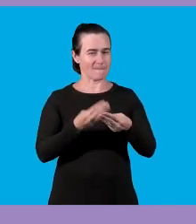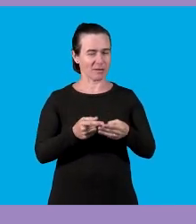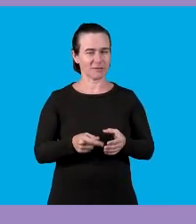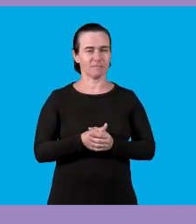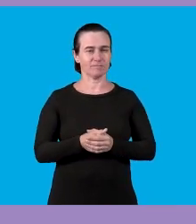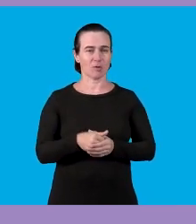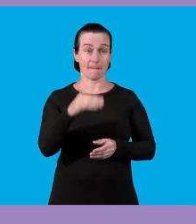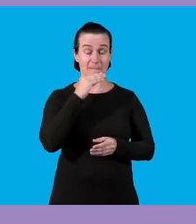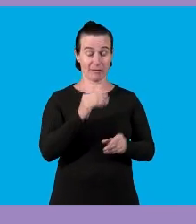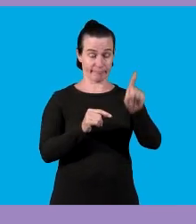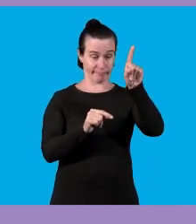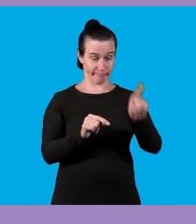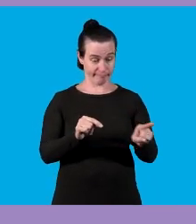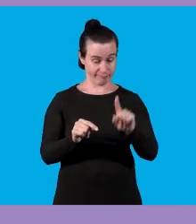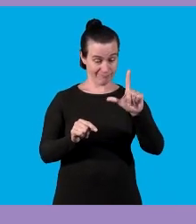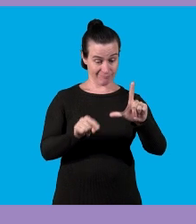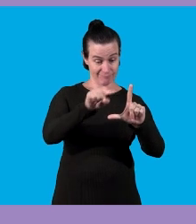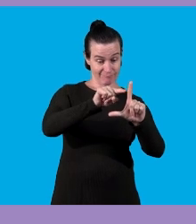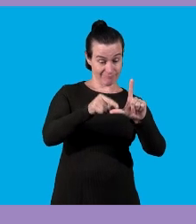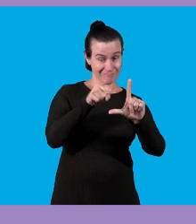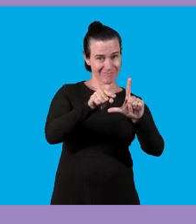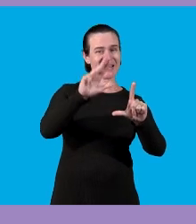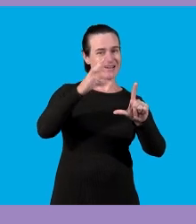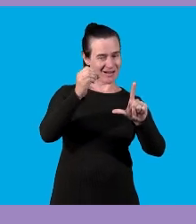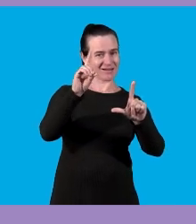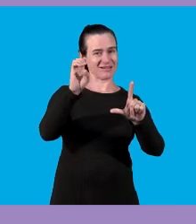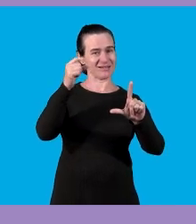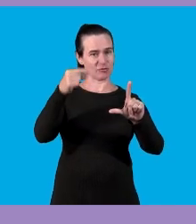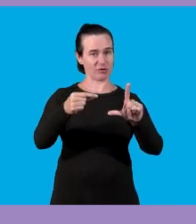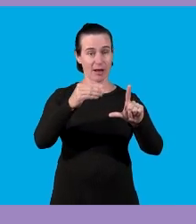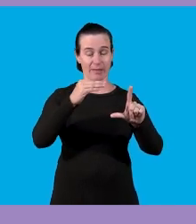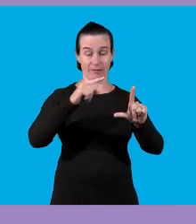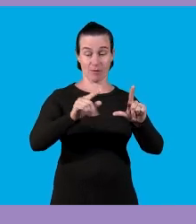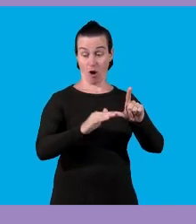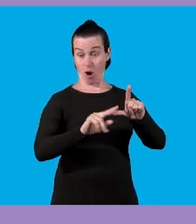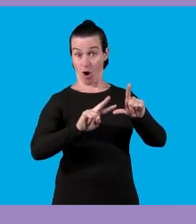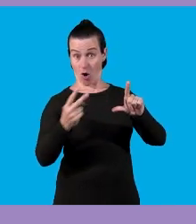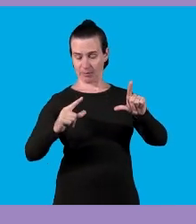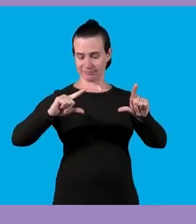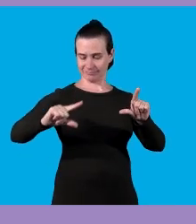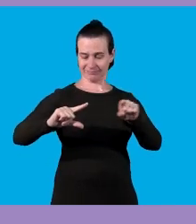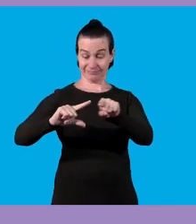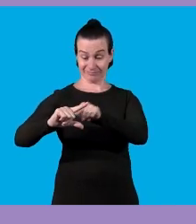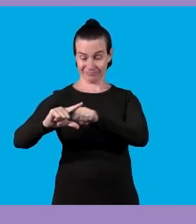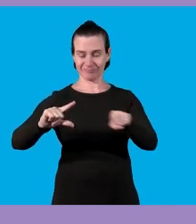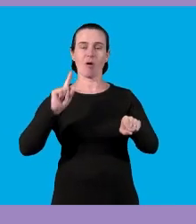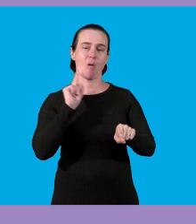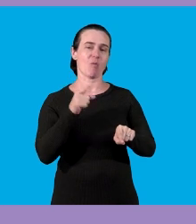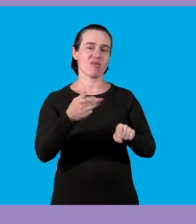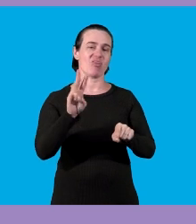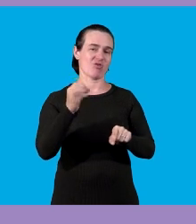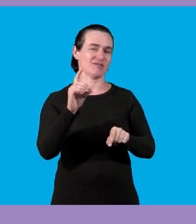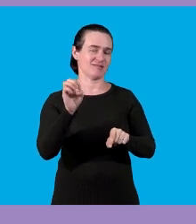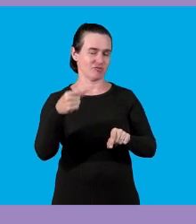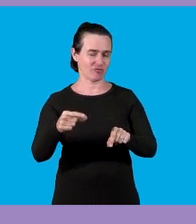90 degrees, irrespective of size, and the other one is 30 degrees, and then